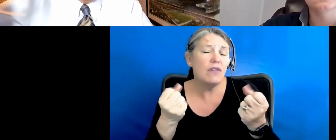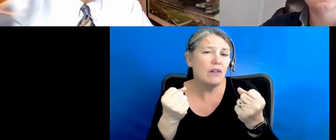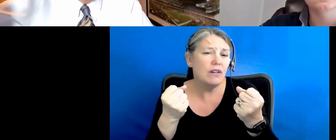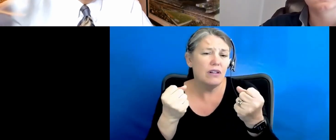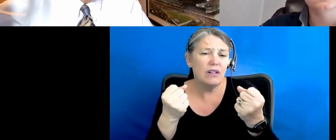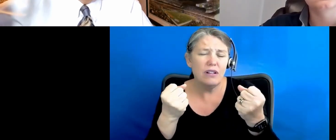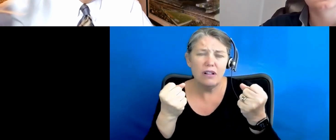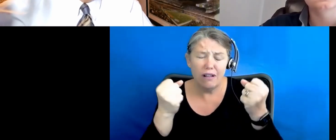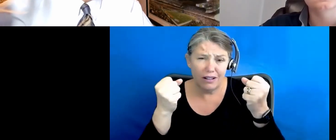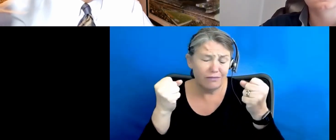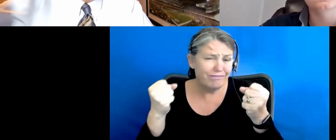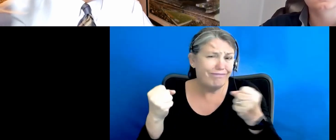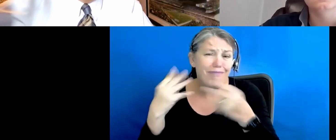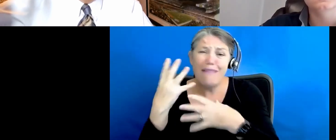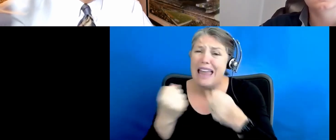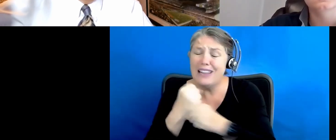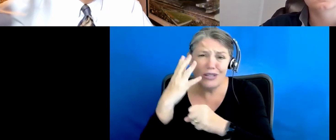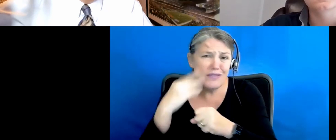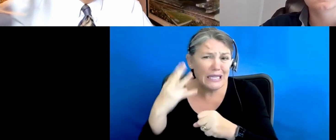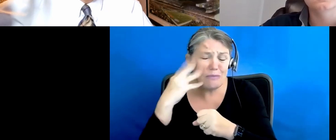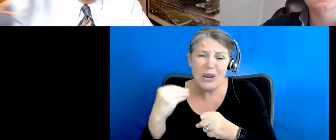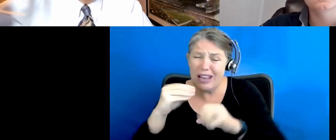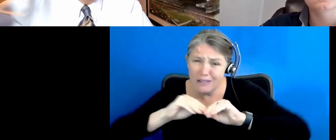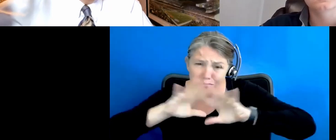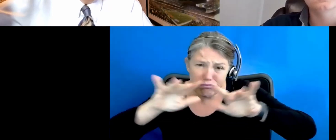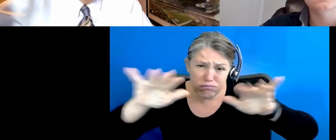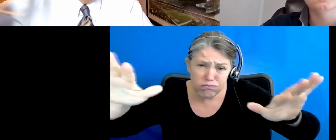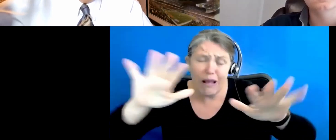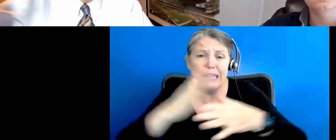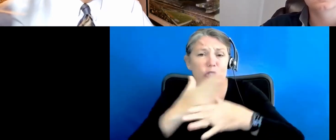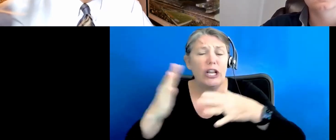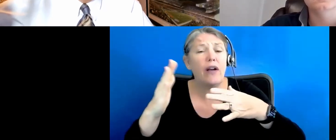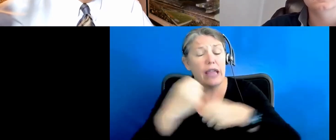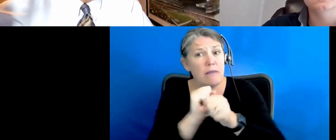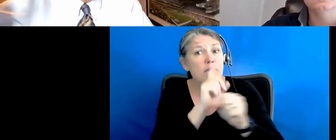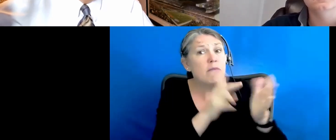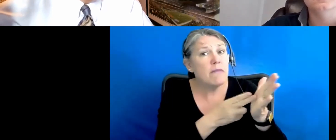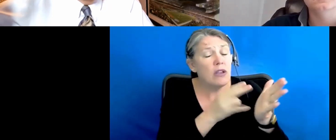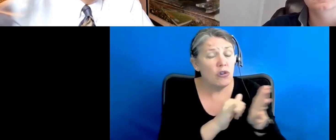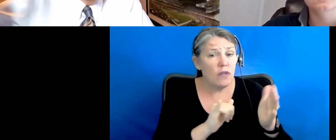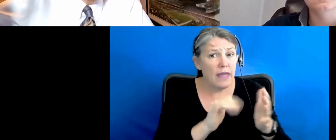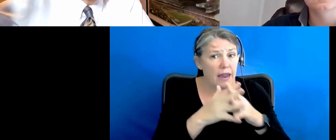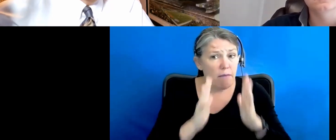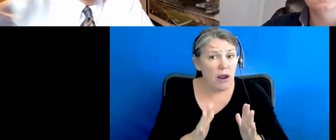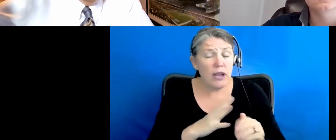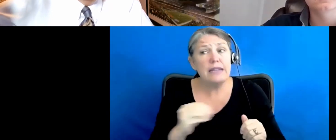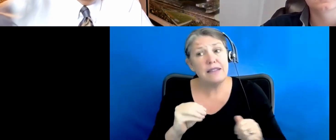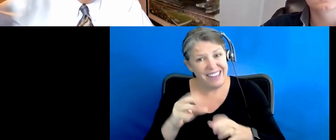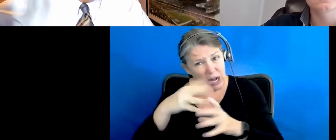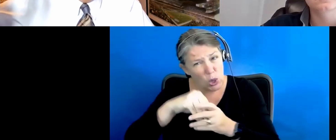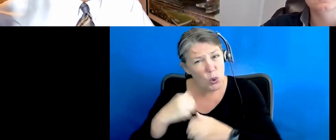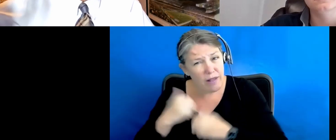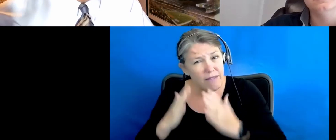technical expertise to reduce barriers globally and ensure that Americans, including our veterans who travel, work, and study